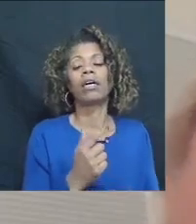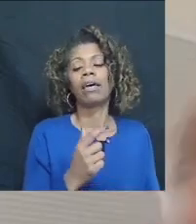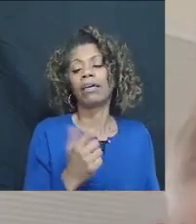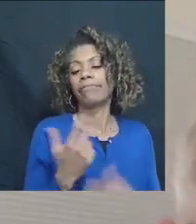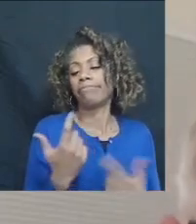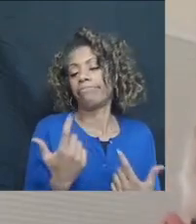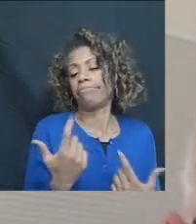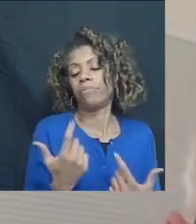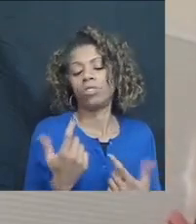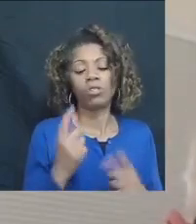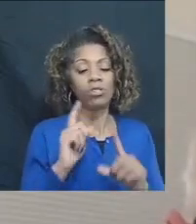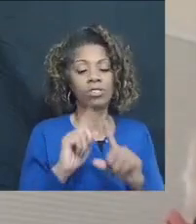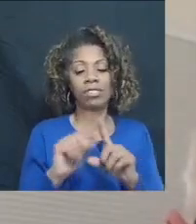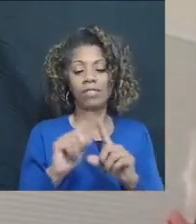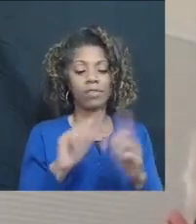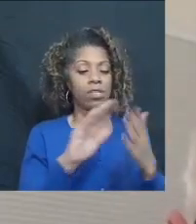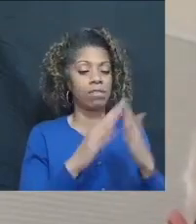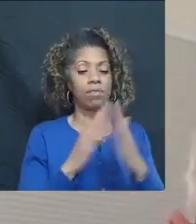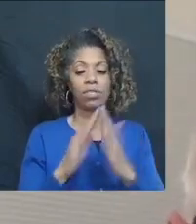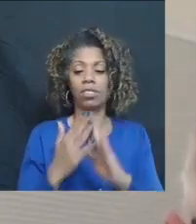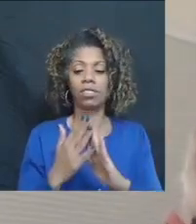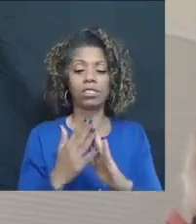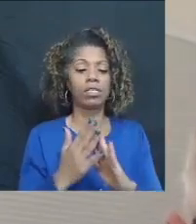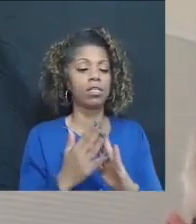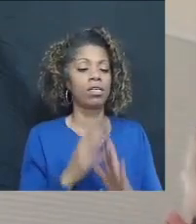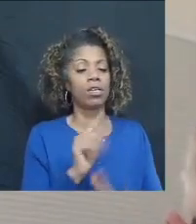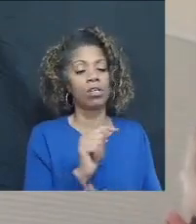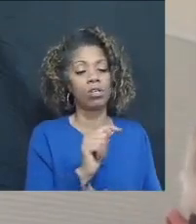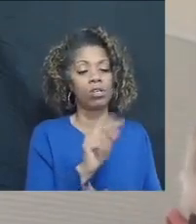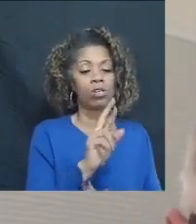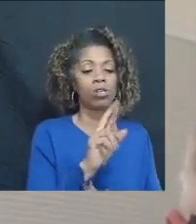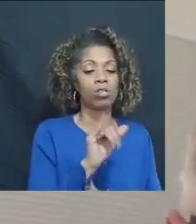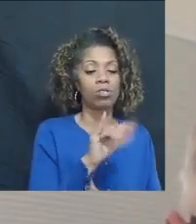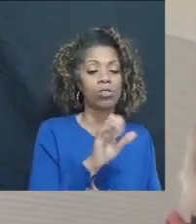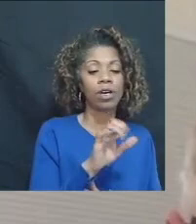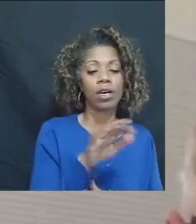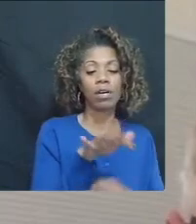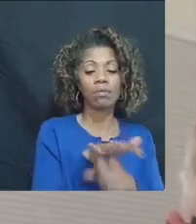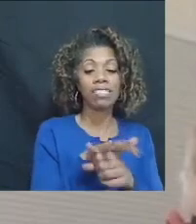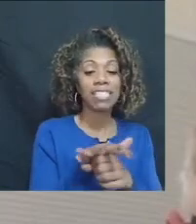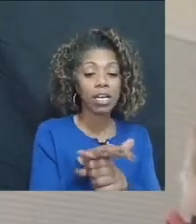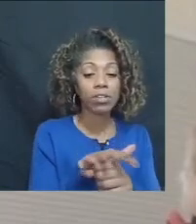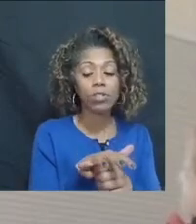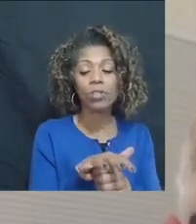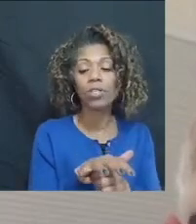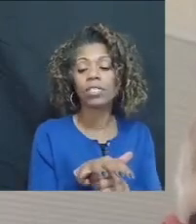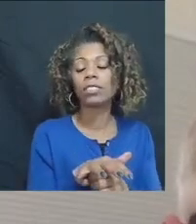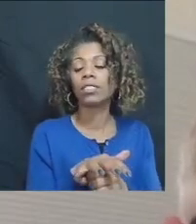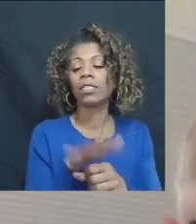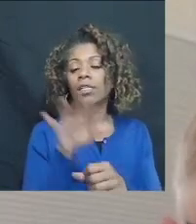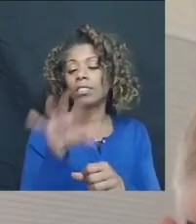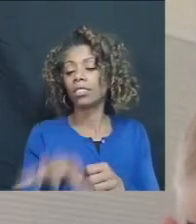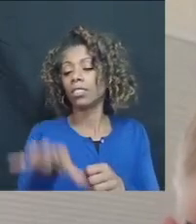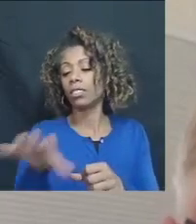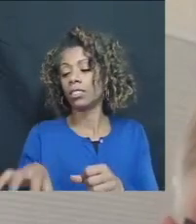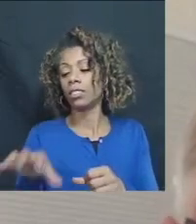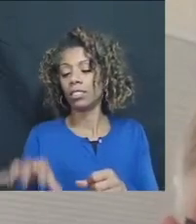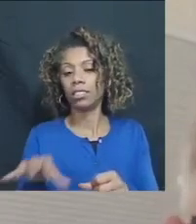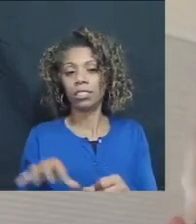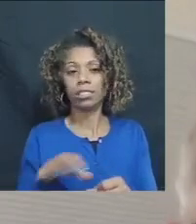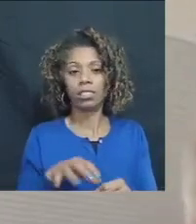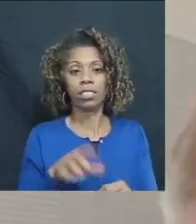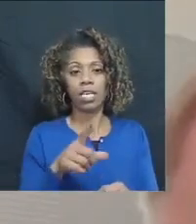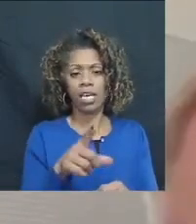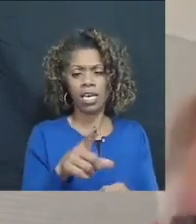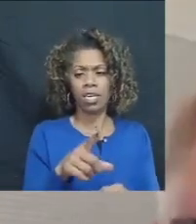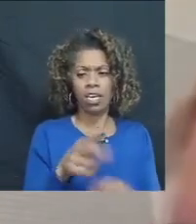whole U.S. and tribes and territories, big cities, and it's been quite remarkable to be able to do that. And you've put regional directors in place,